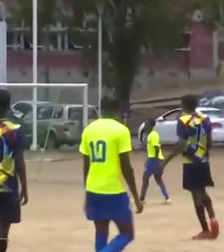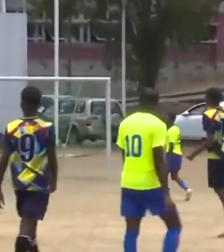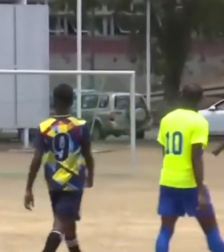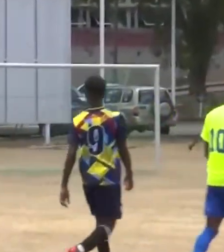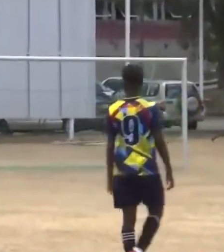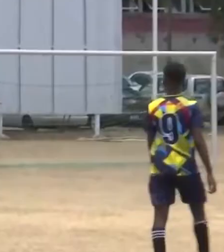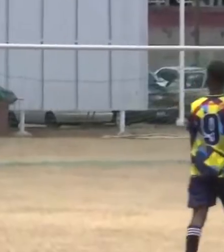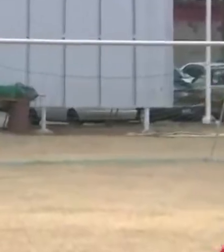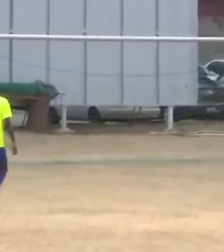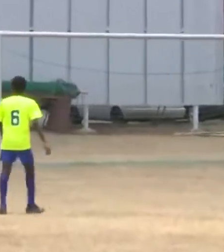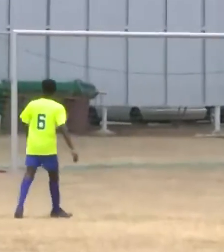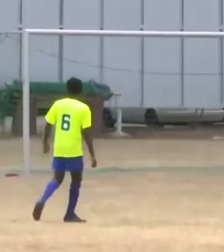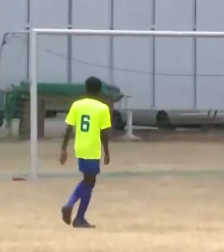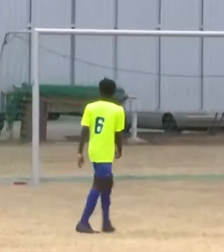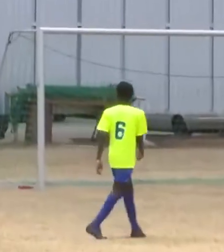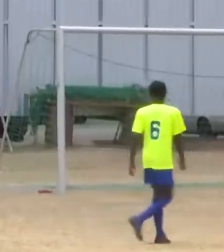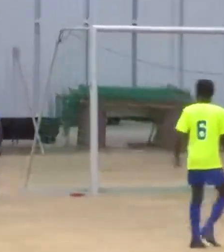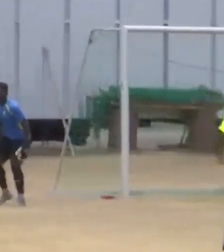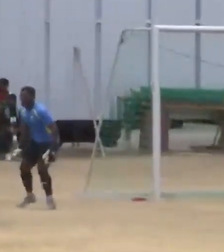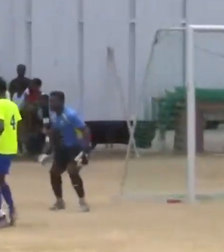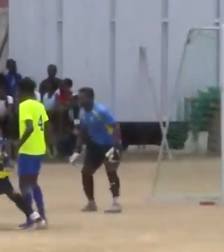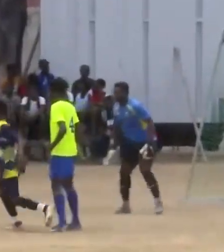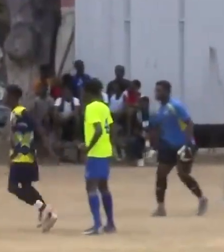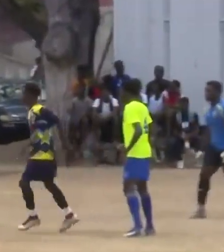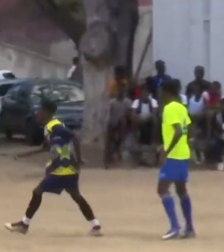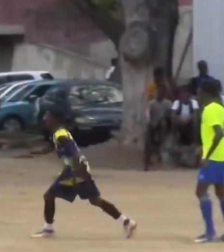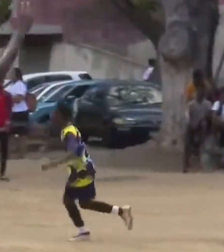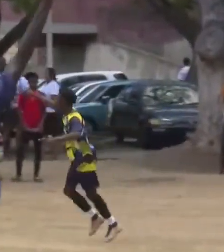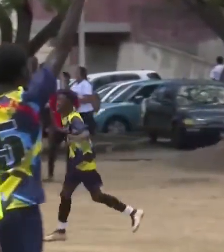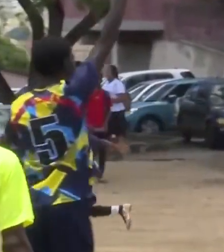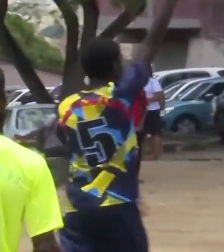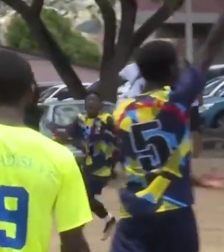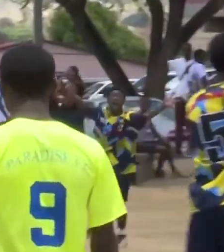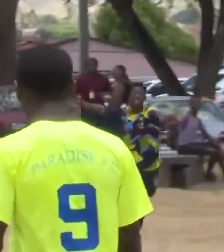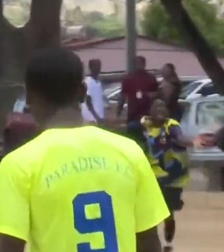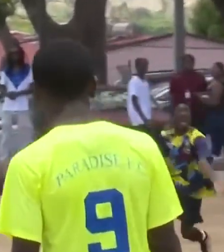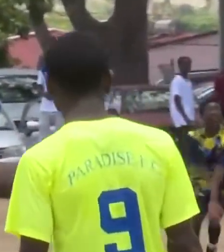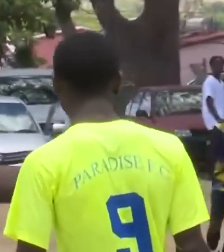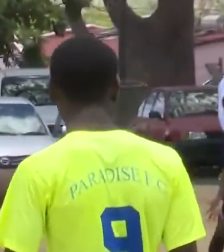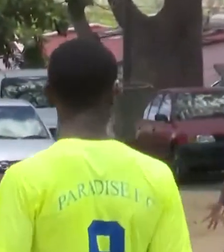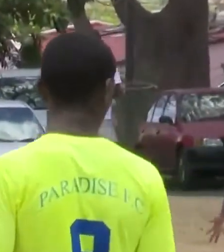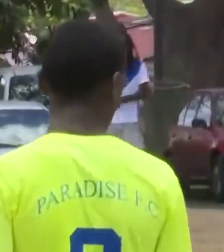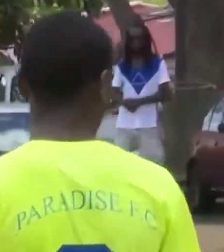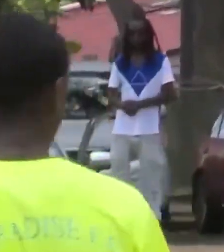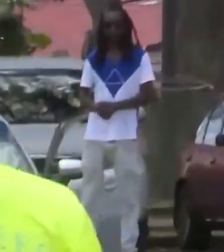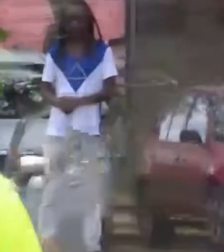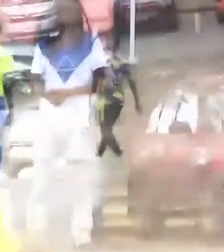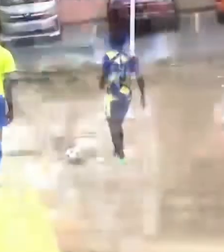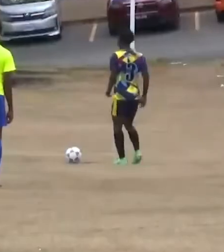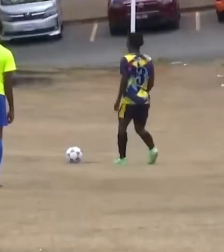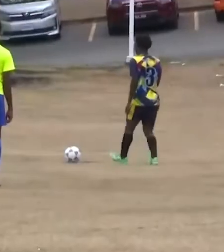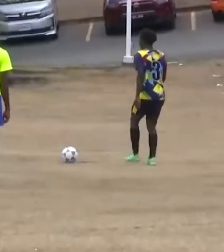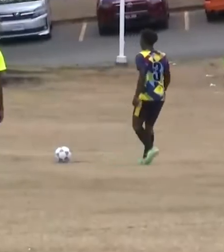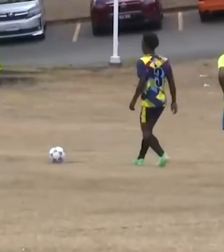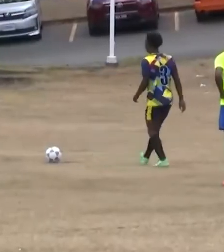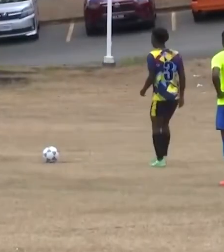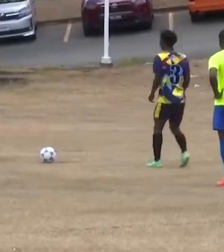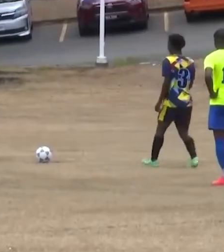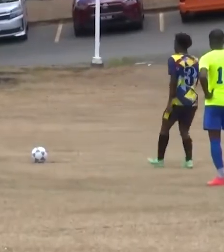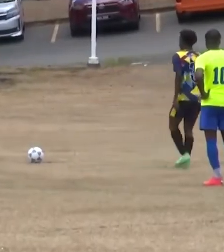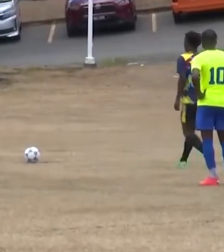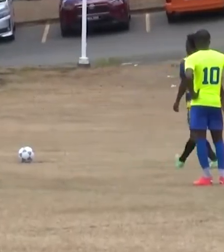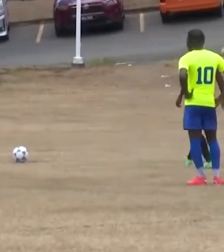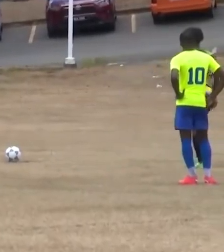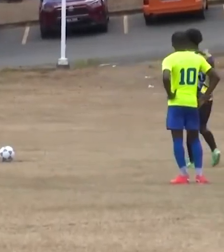own. 7 minutes later, in the 58th, a handled ball by a Paradise defender in the area. Raheem Chandler took